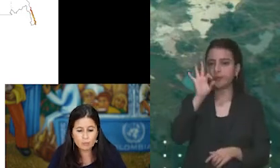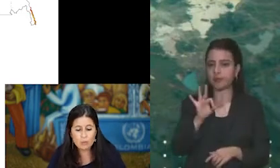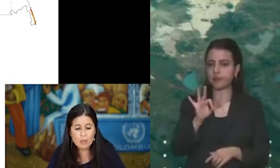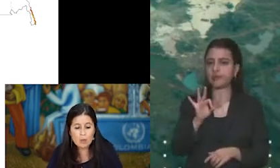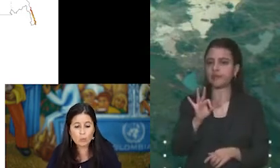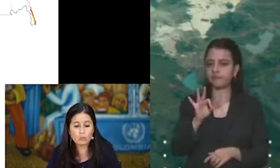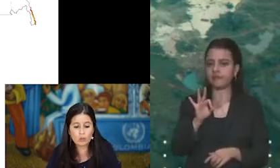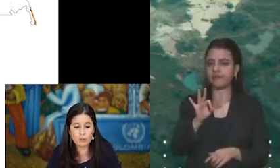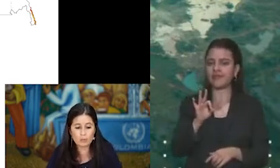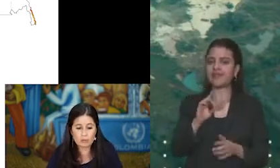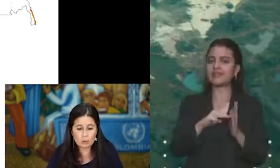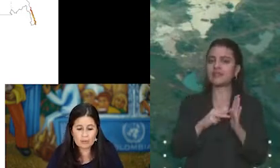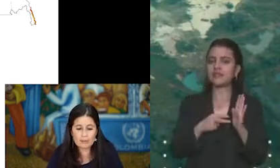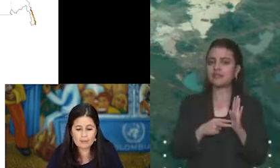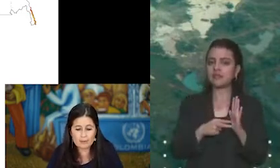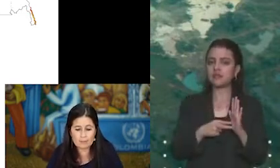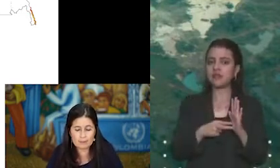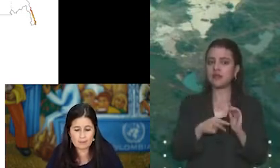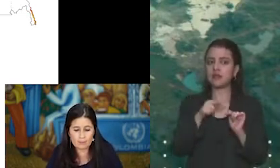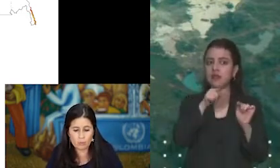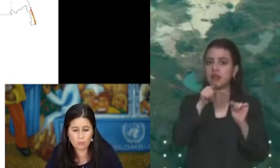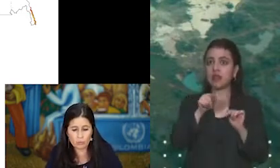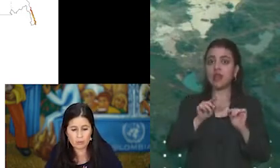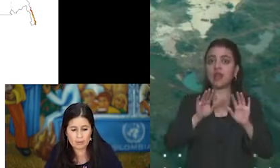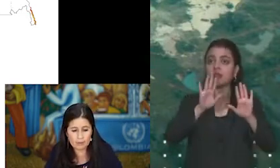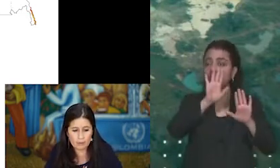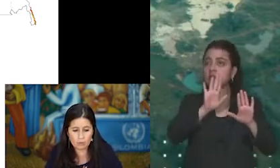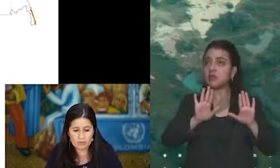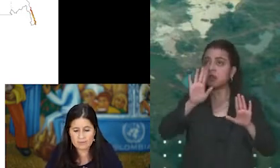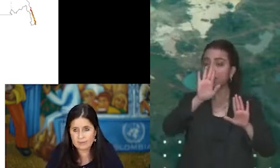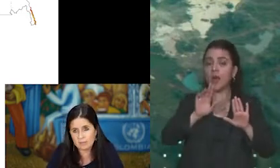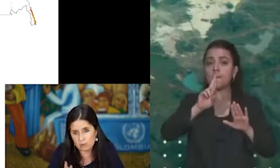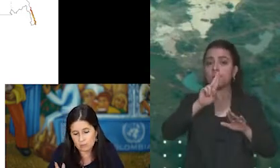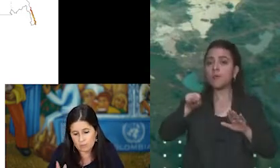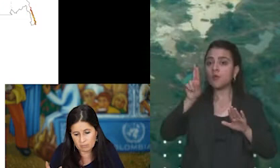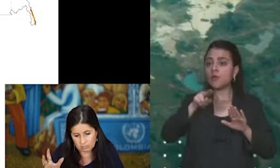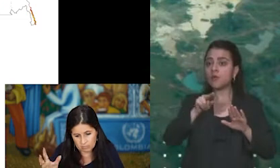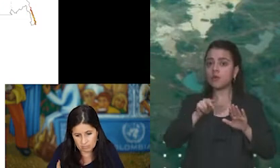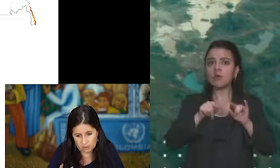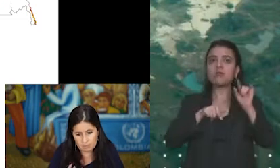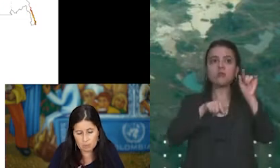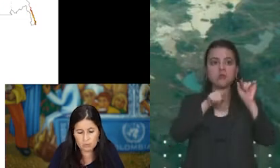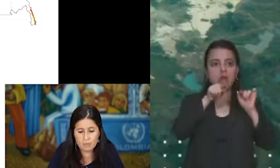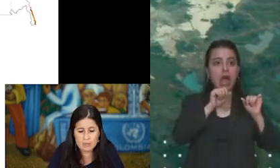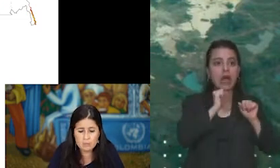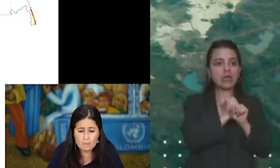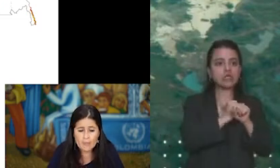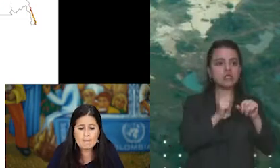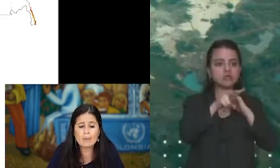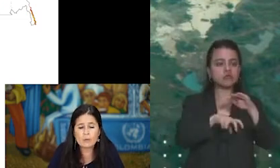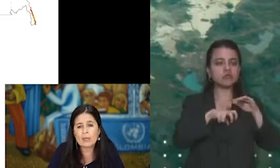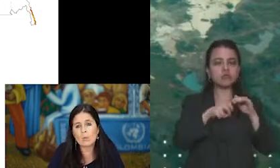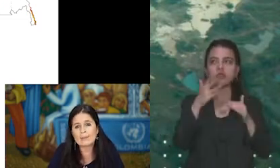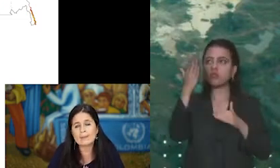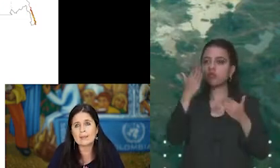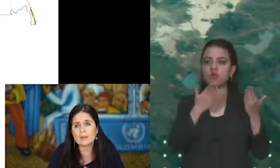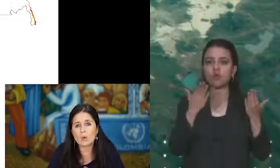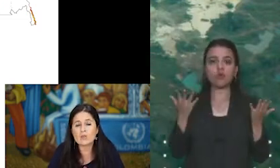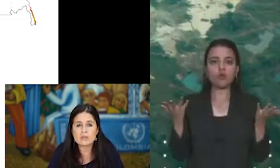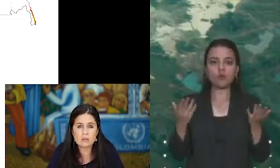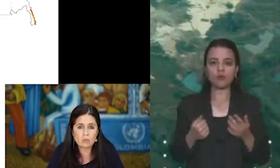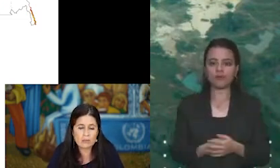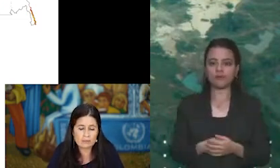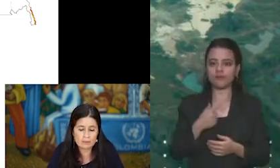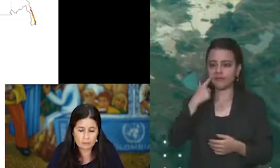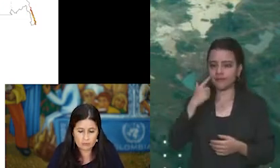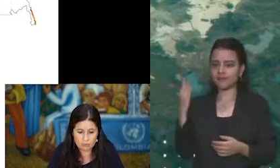have 5%, and here we have other areas of not so big, but however have